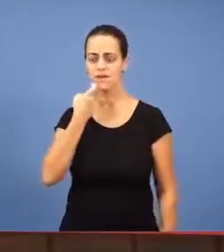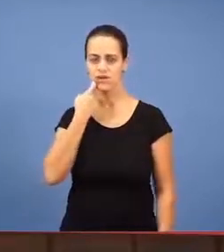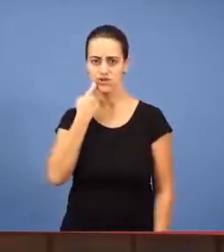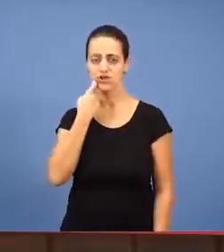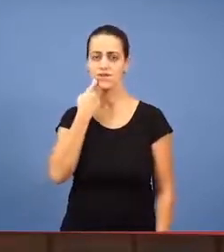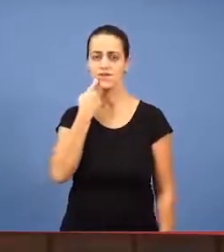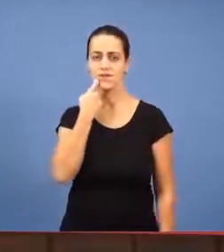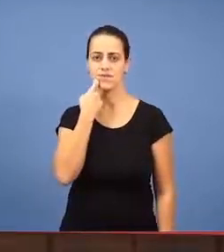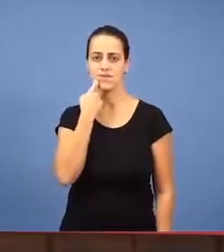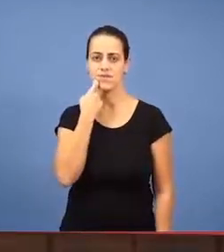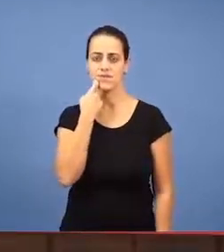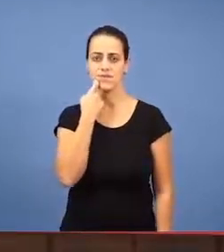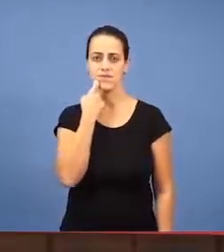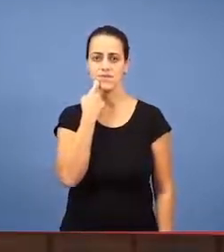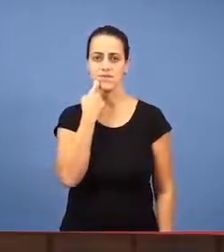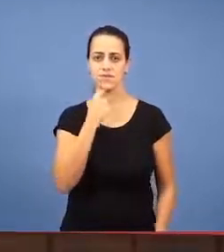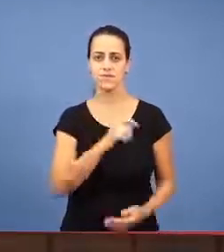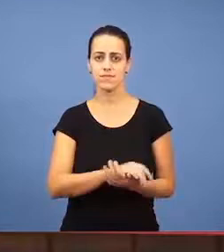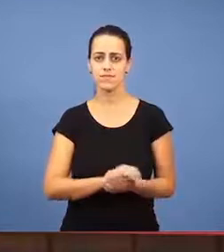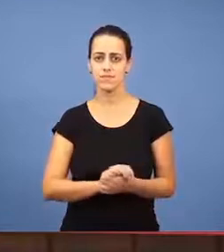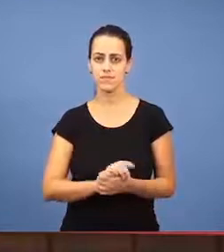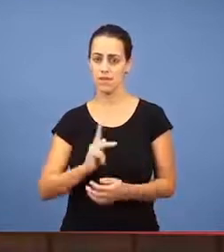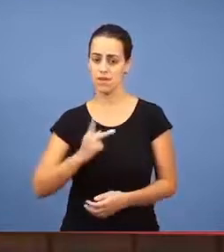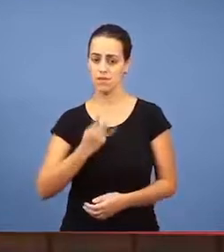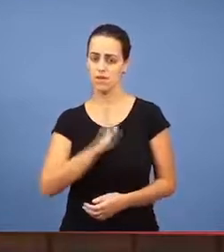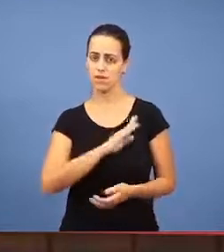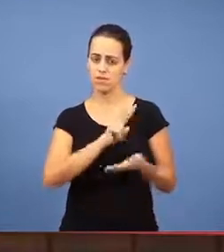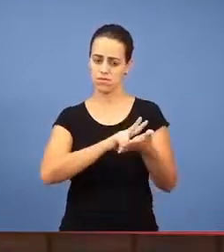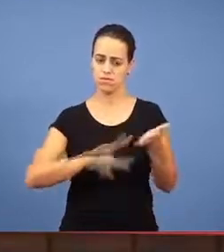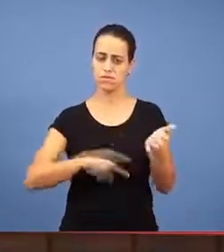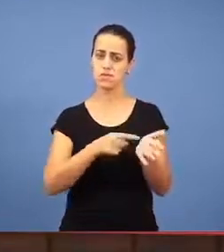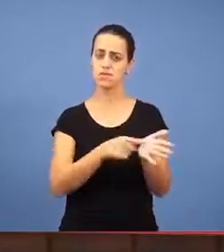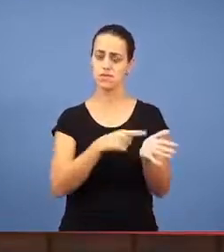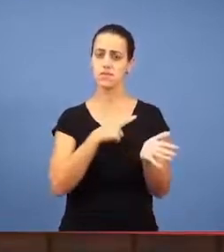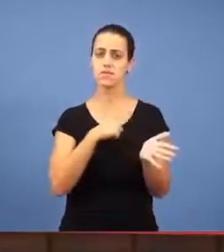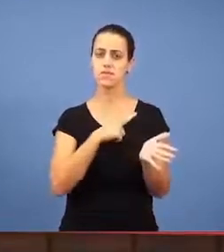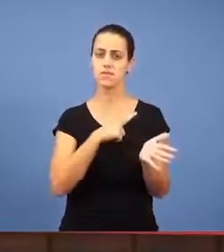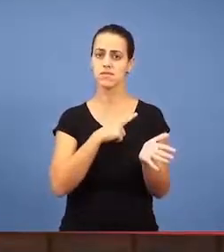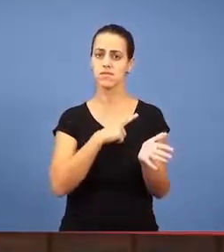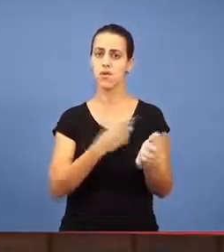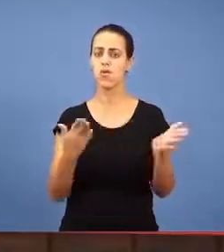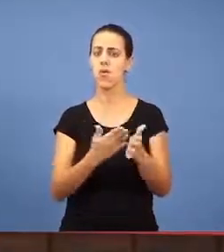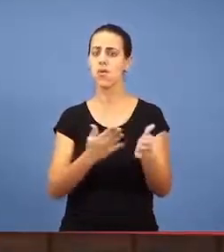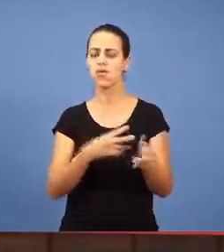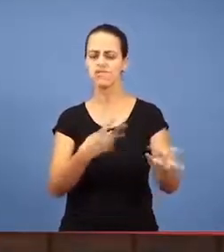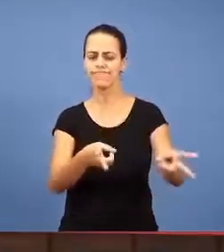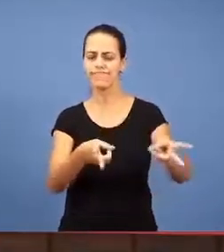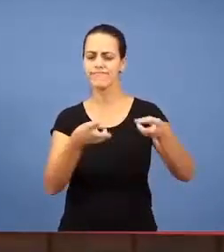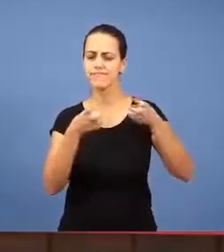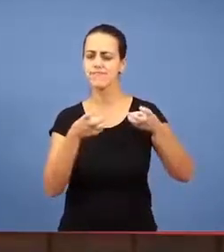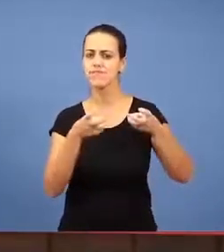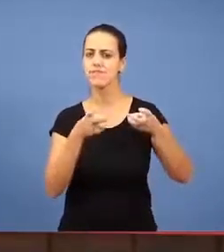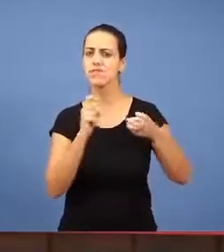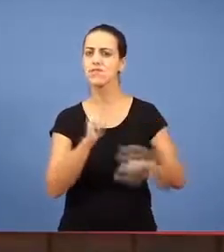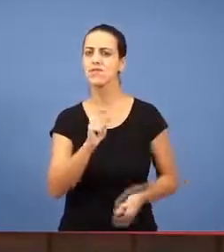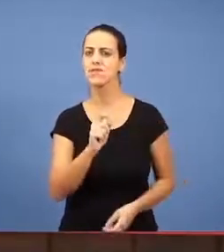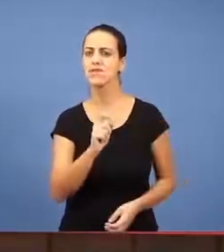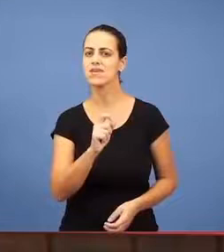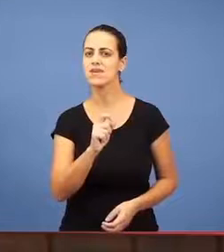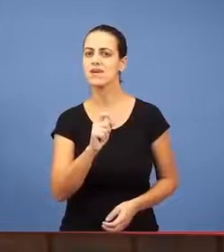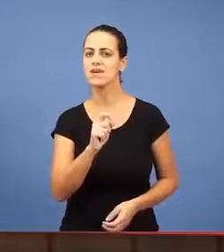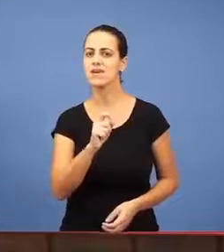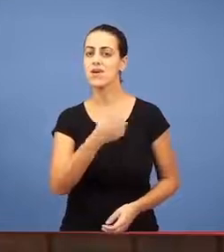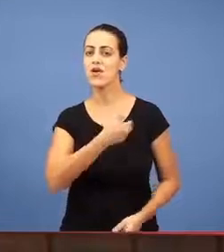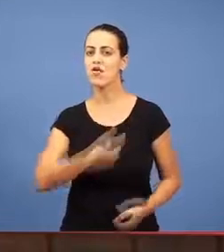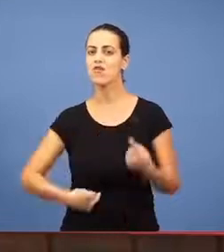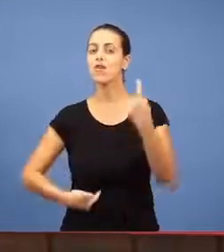fish, like in Habakkuk. There's nobody to govern them. And today, when we look behind, we see only one thing.